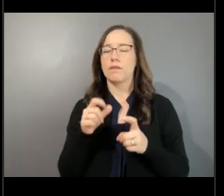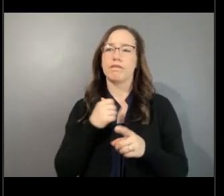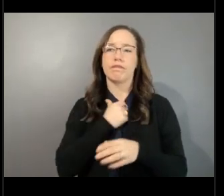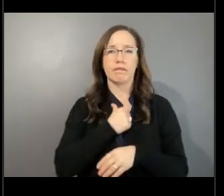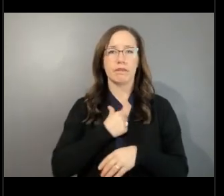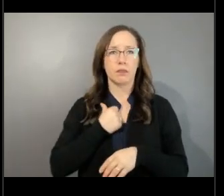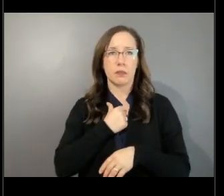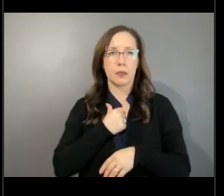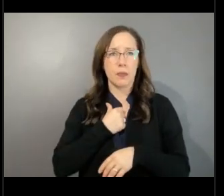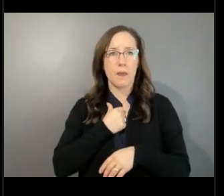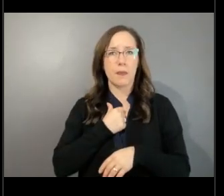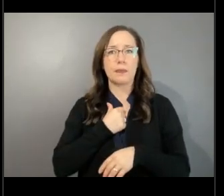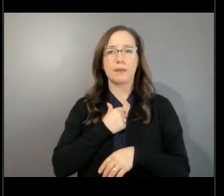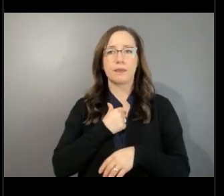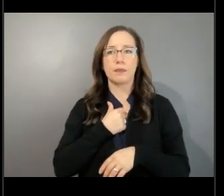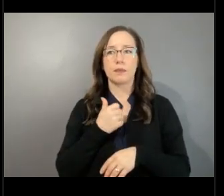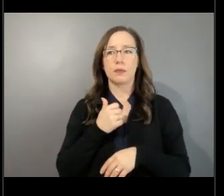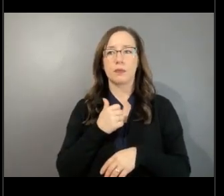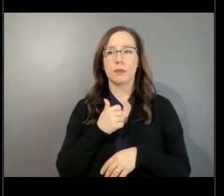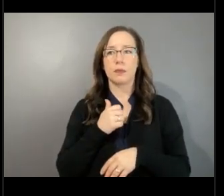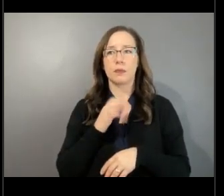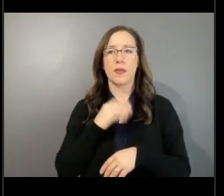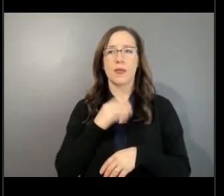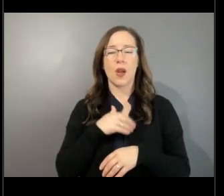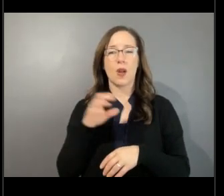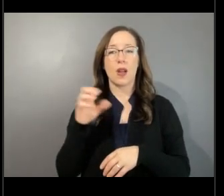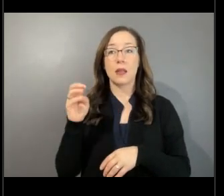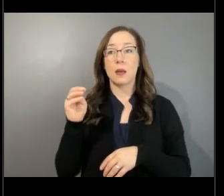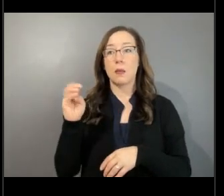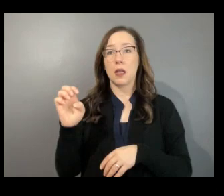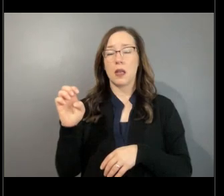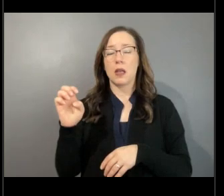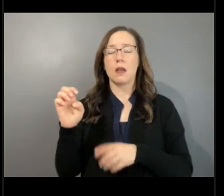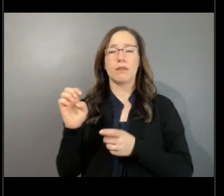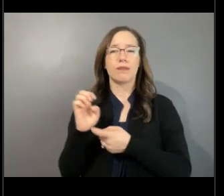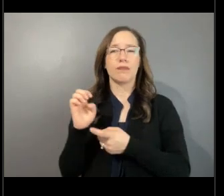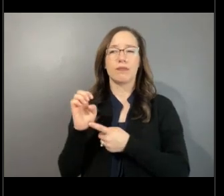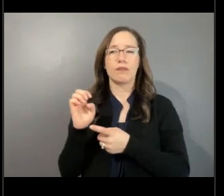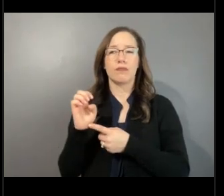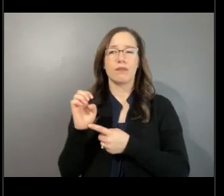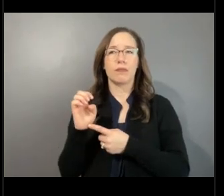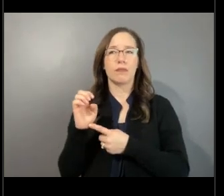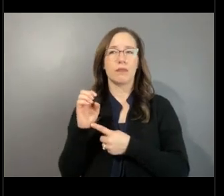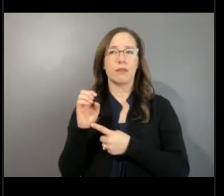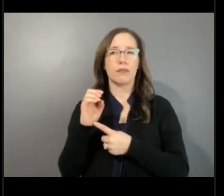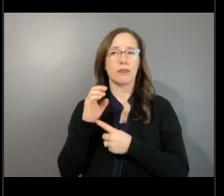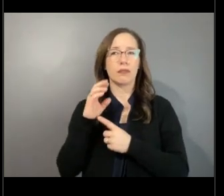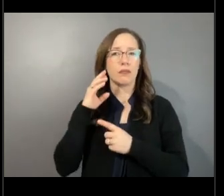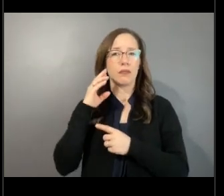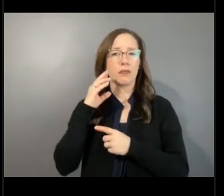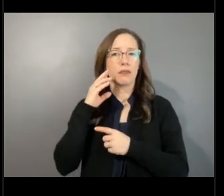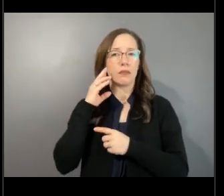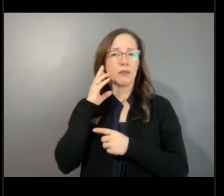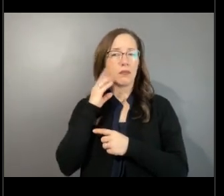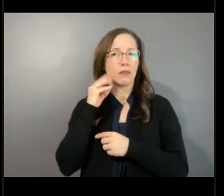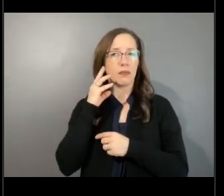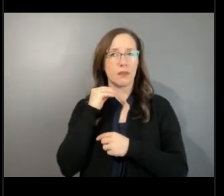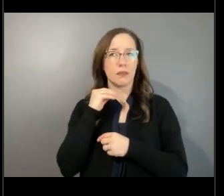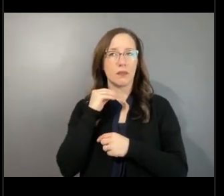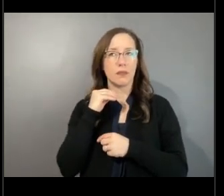apologize. Our subject matter expert is currently experiencing some